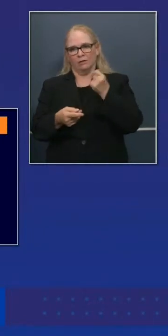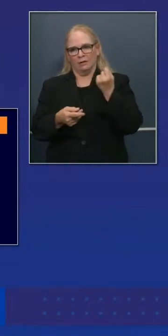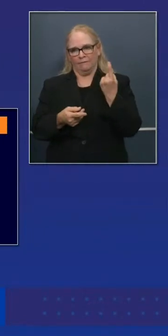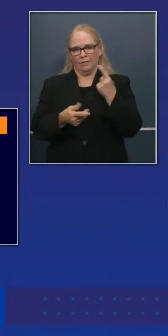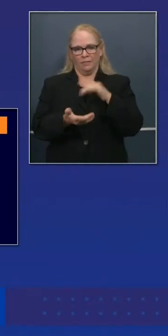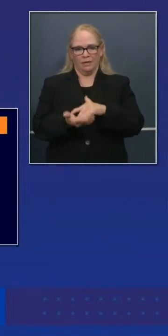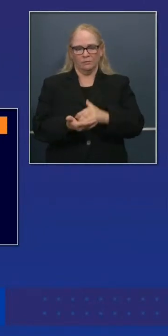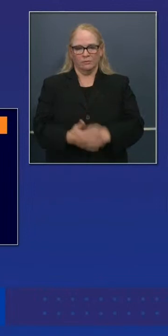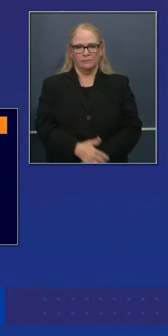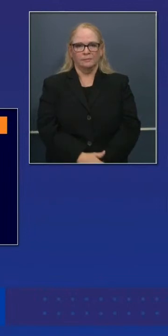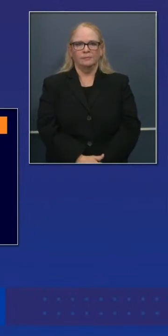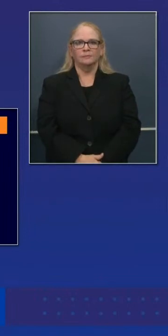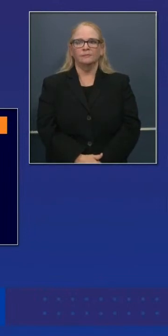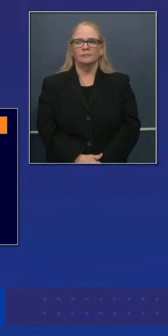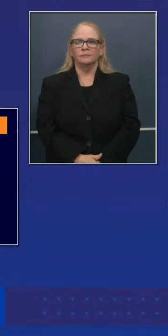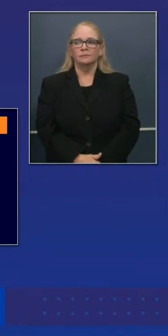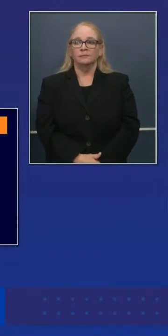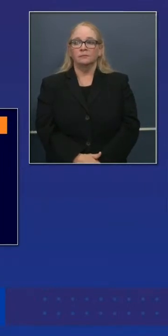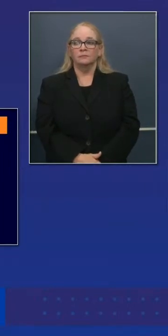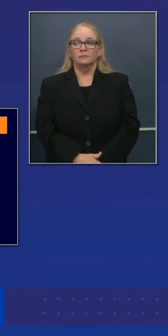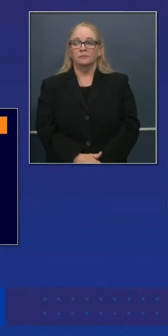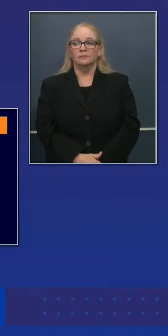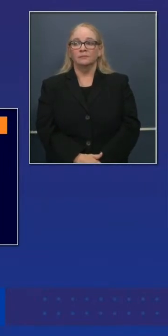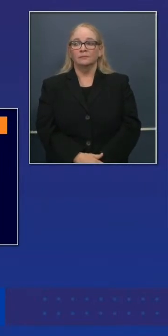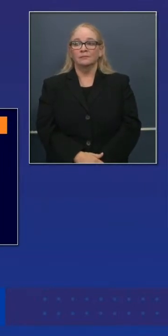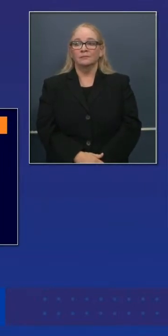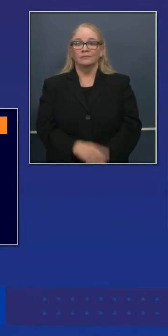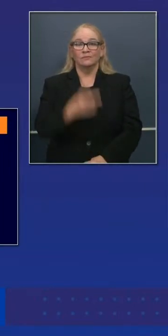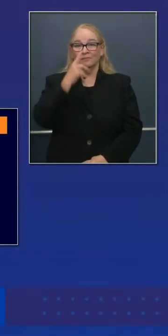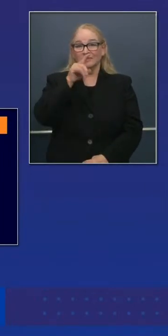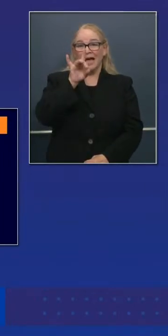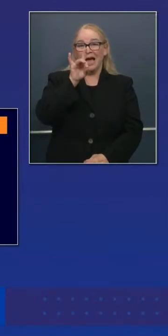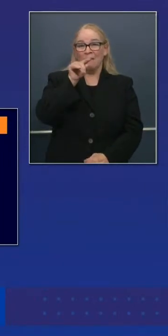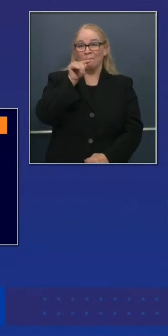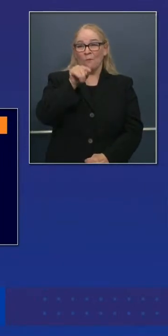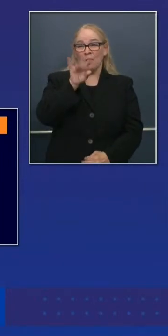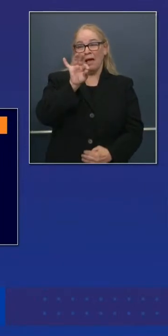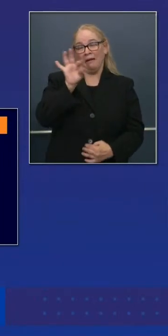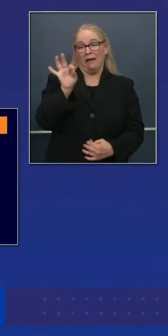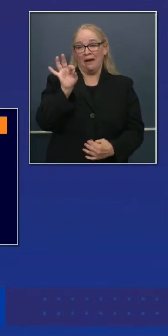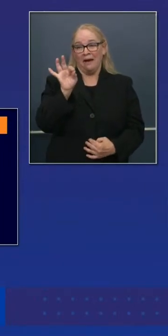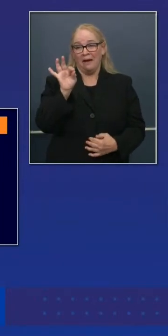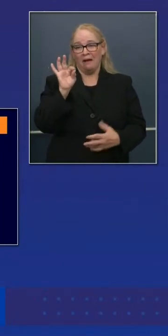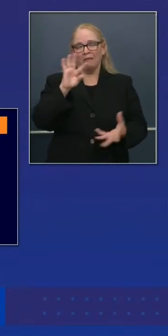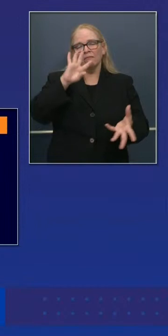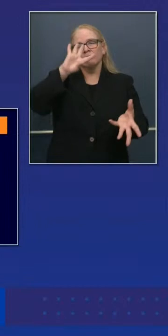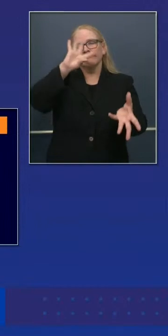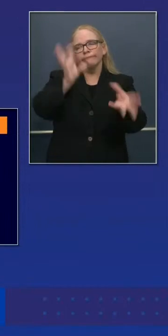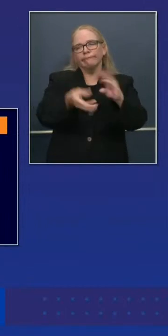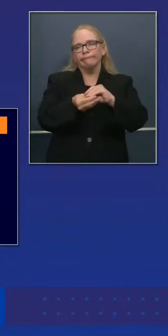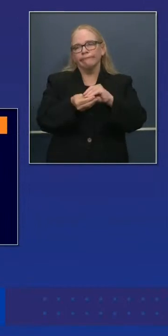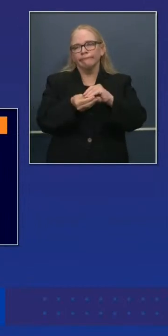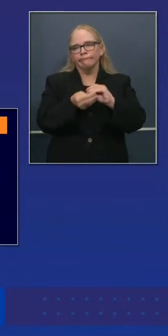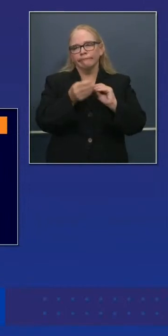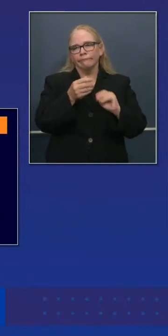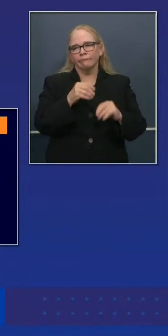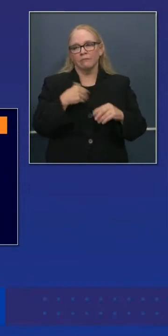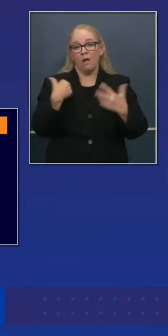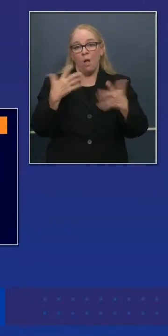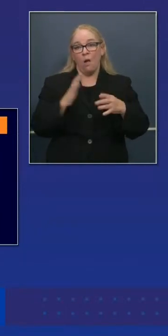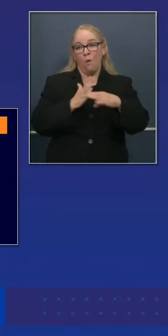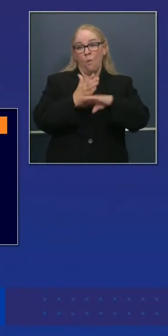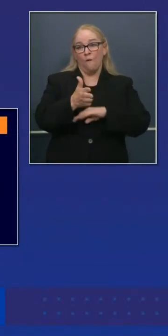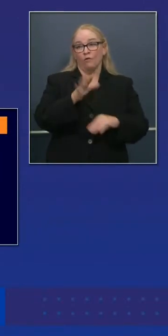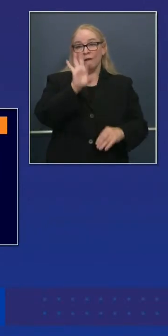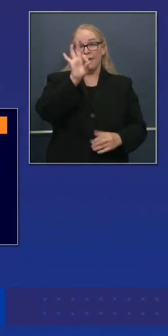we reached a milestone, 8.99, so 9 million tests have been conducted here in the state. I'm, again, not naive about the